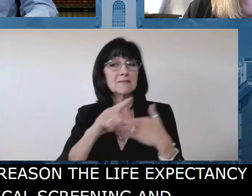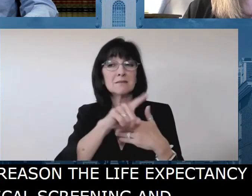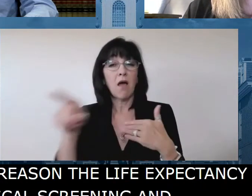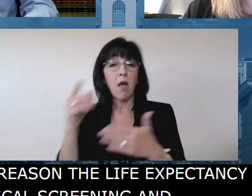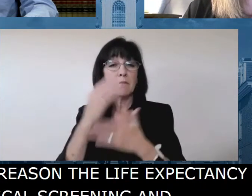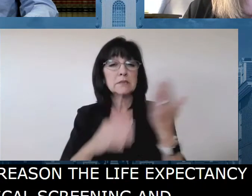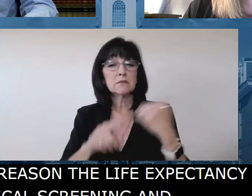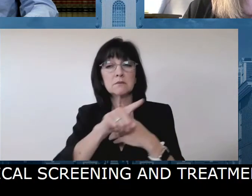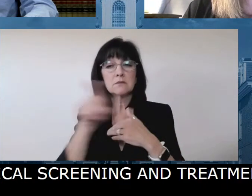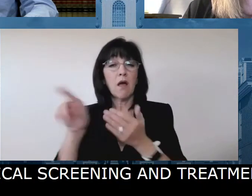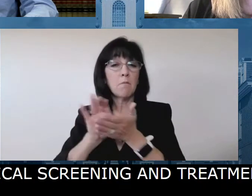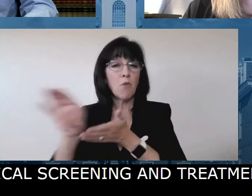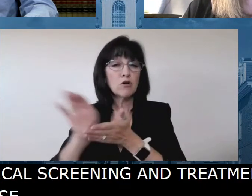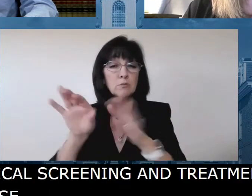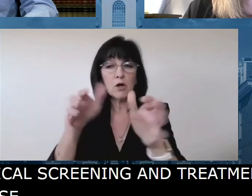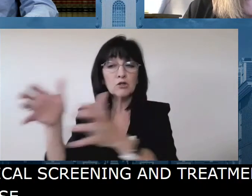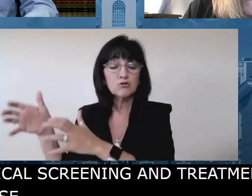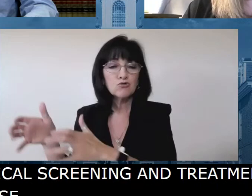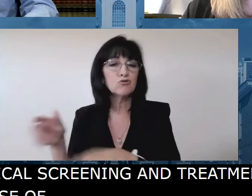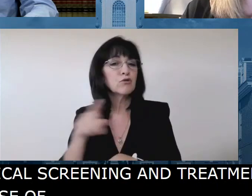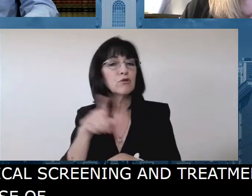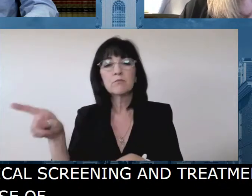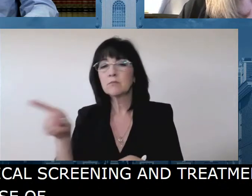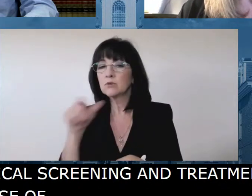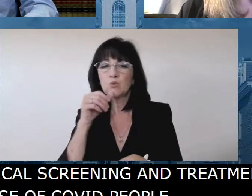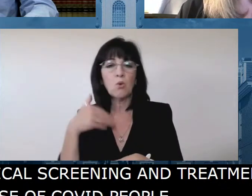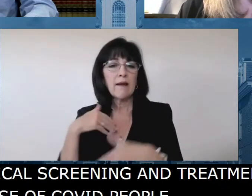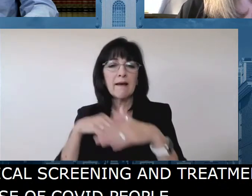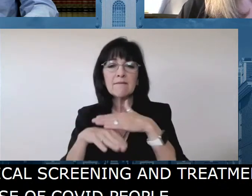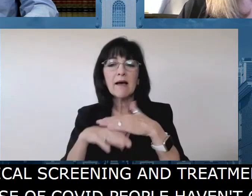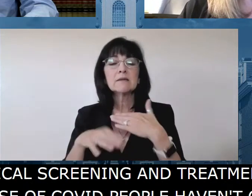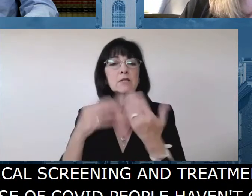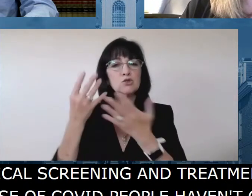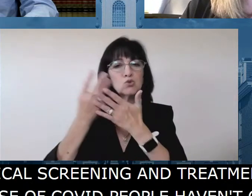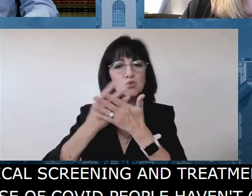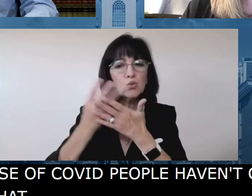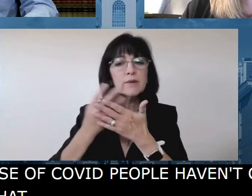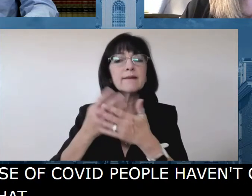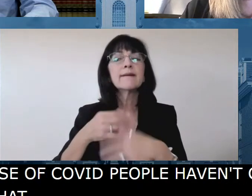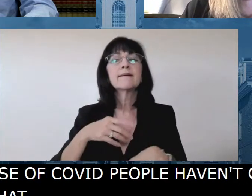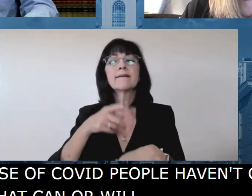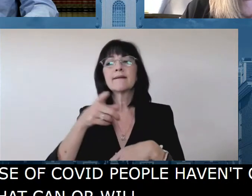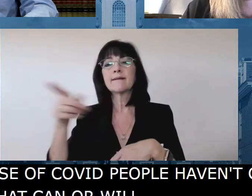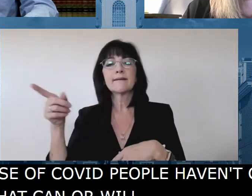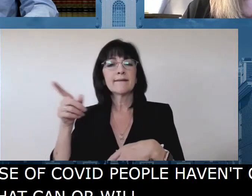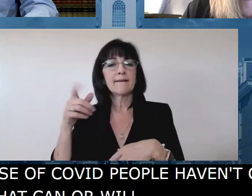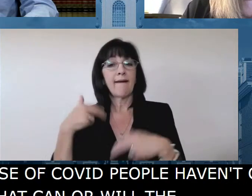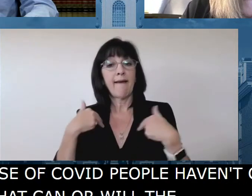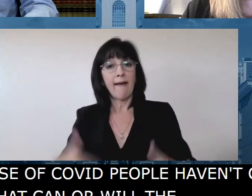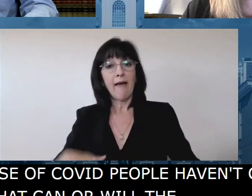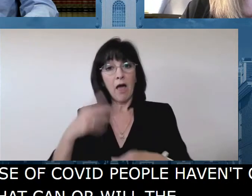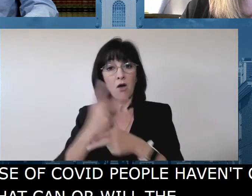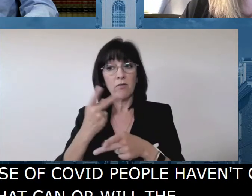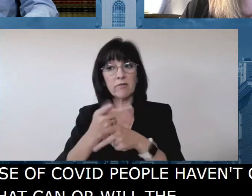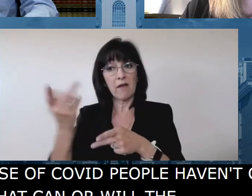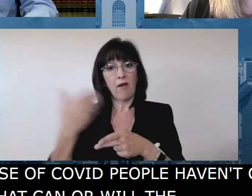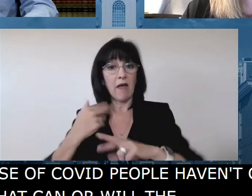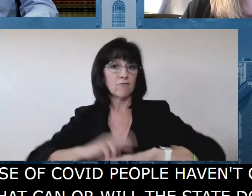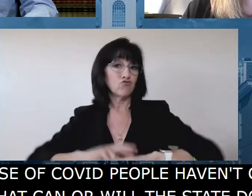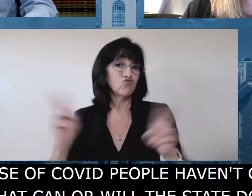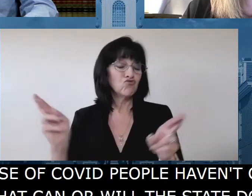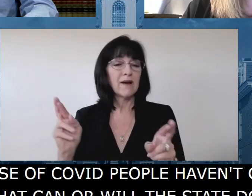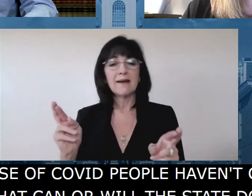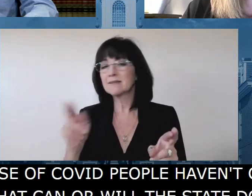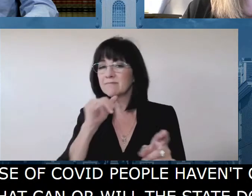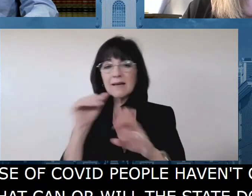people just haven't gone and seen their doctors. What can or will the state do to encourage people to re-engage